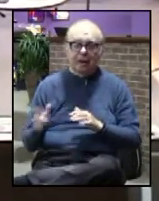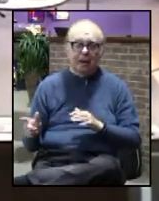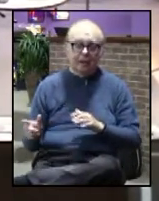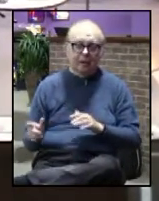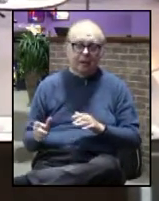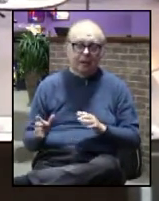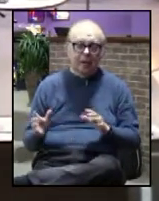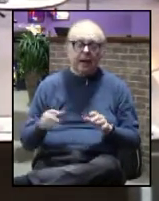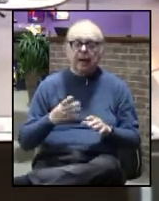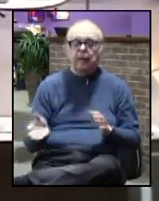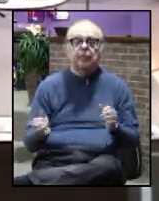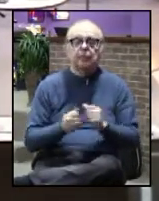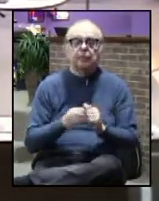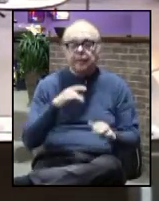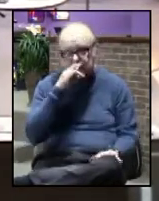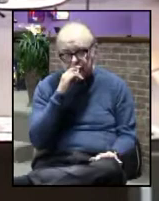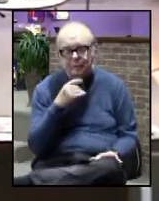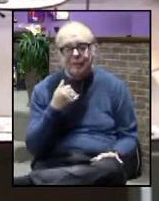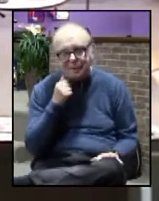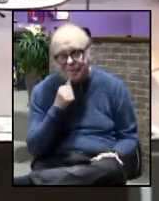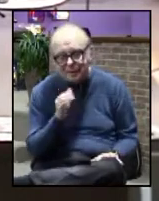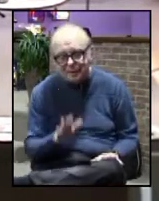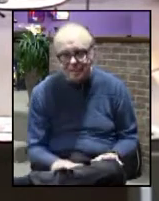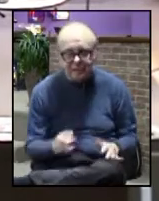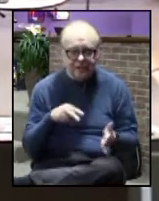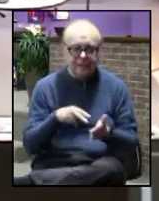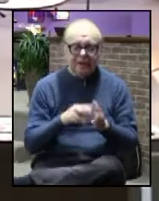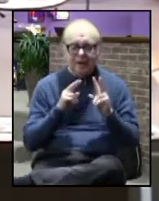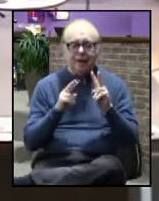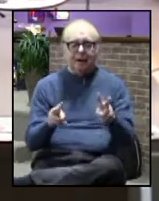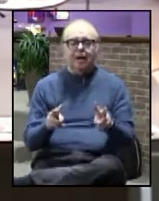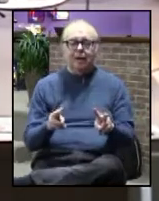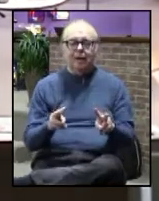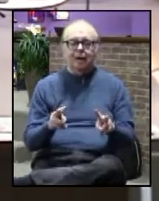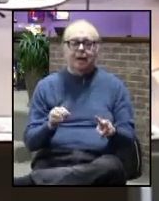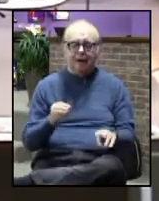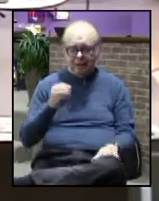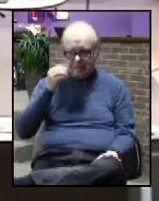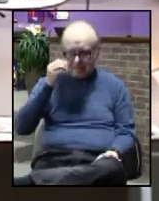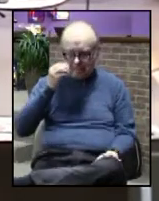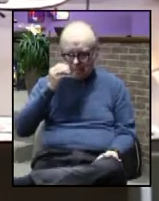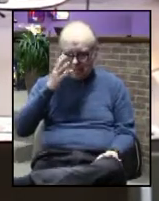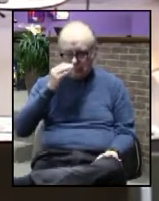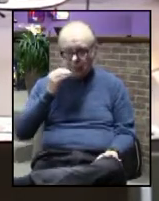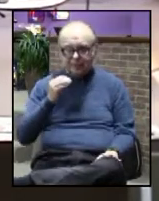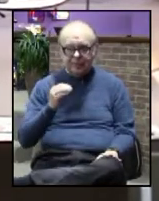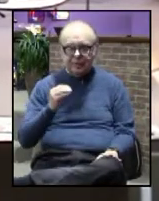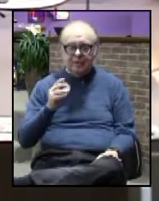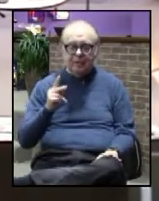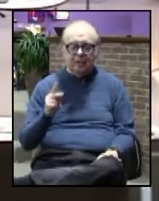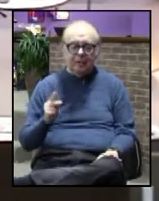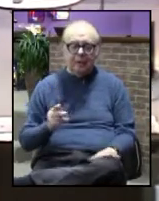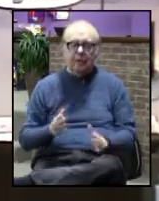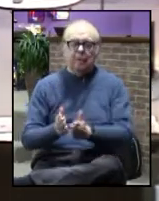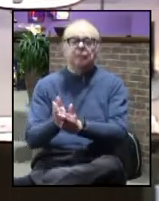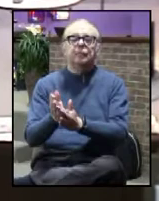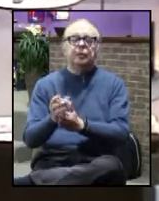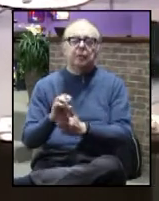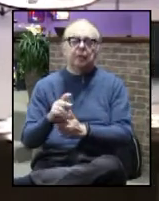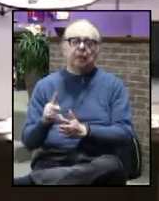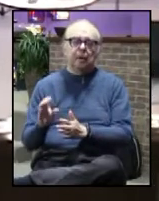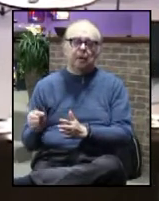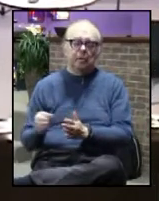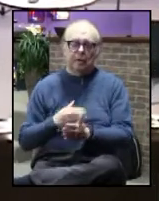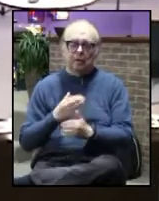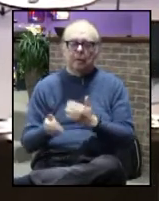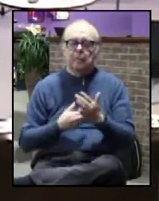there with the girls. And I'm standing there and I'm watching, and here's a couple guys in kayaks. And they're coming through the rapids, and